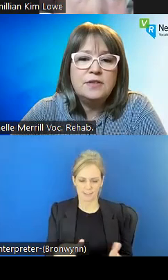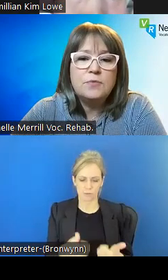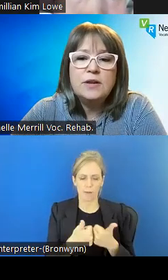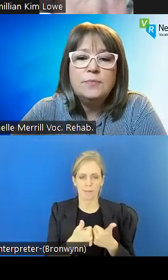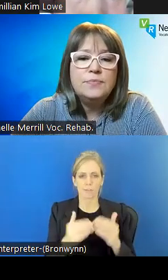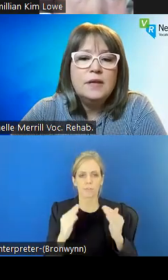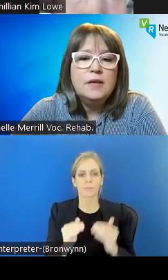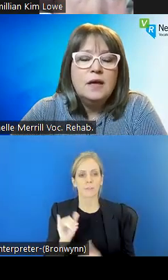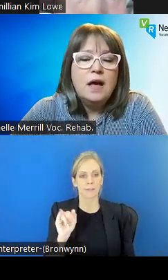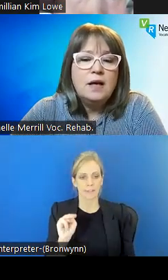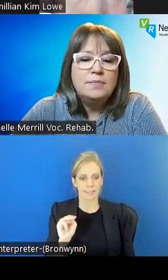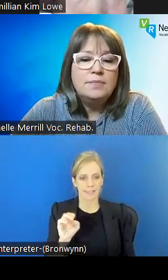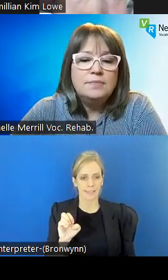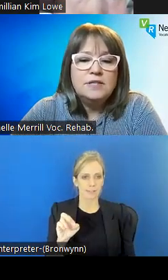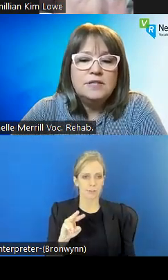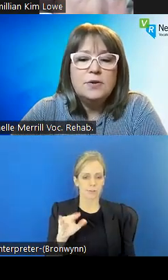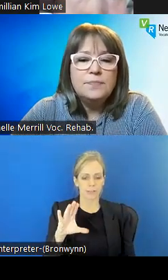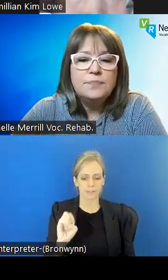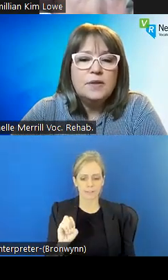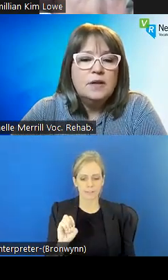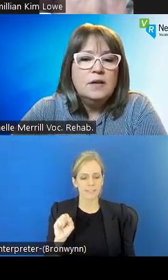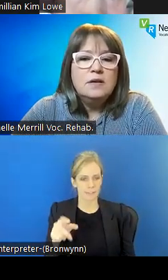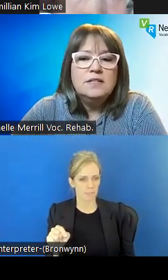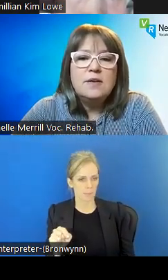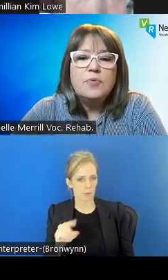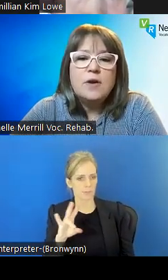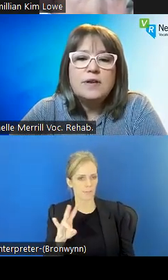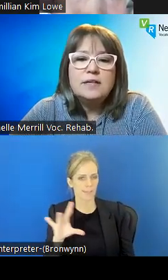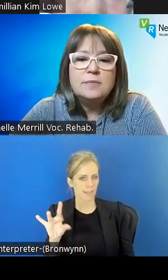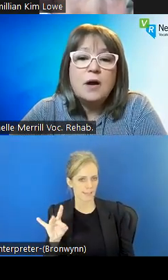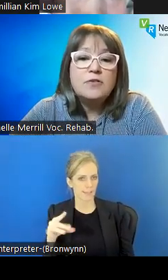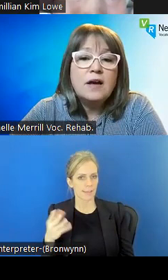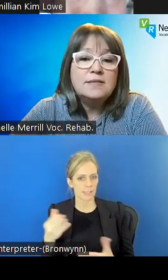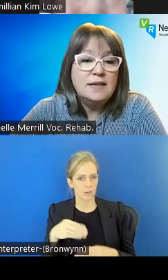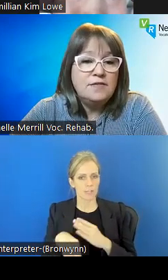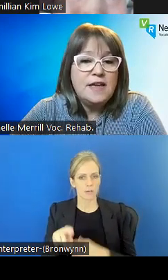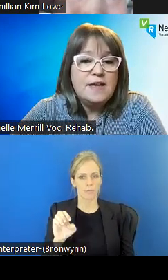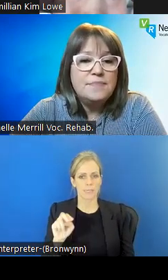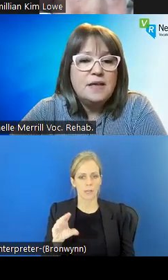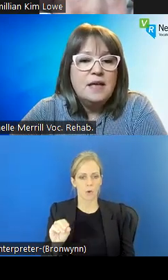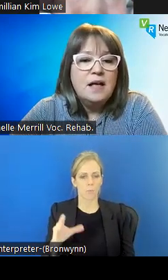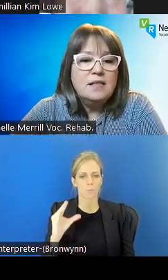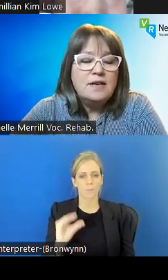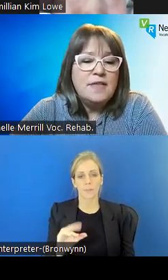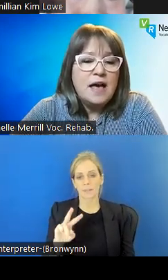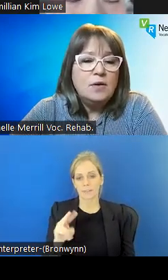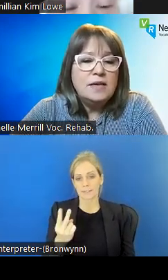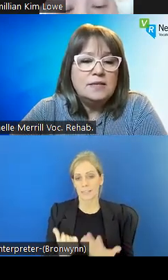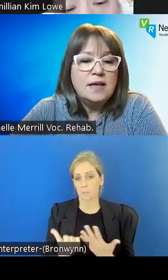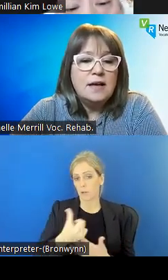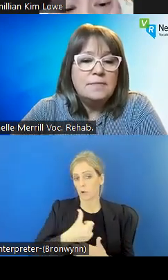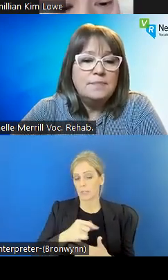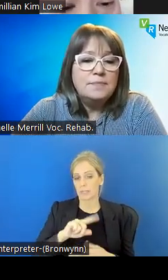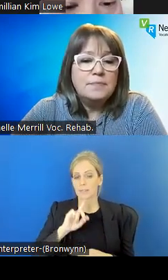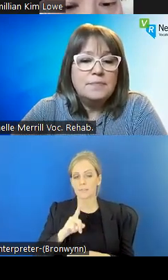and 8th in Reno this year. Second priority is to modernize and innovate. A lot of that